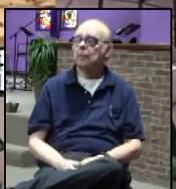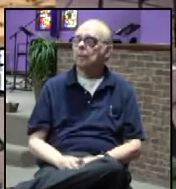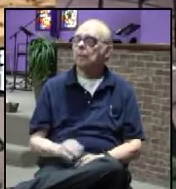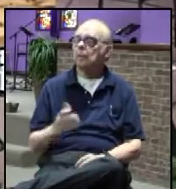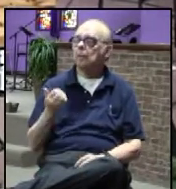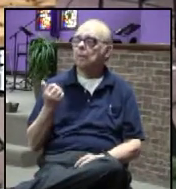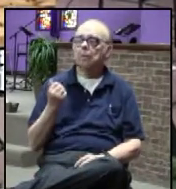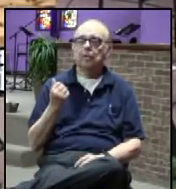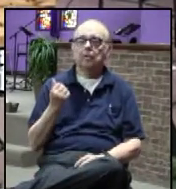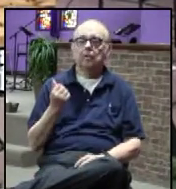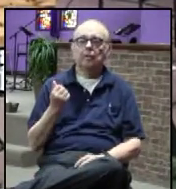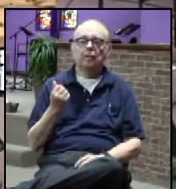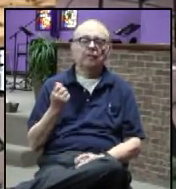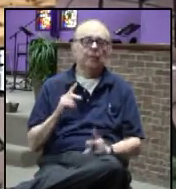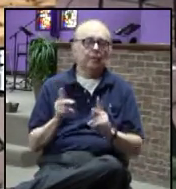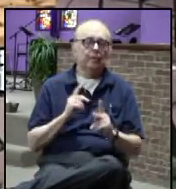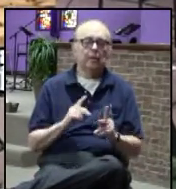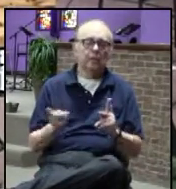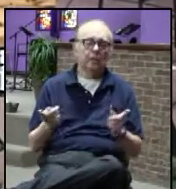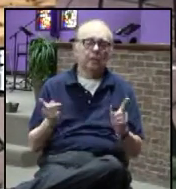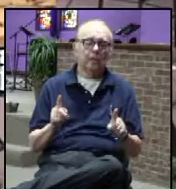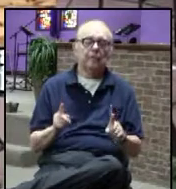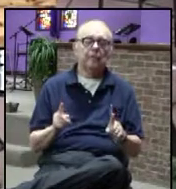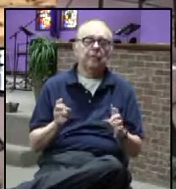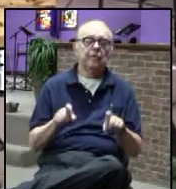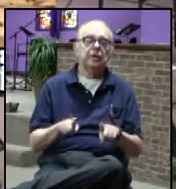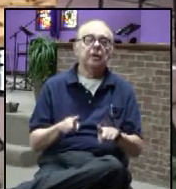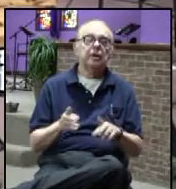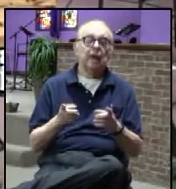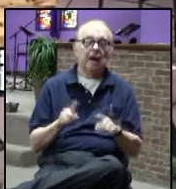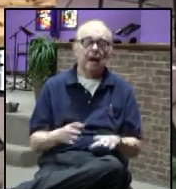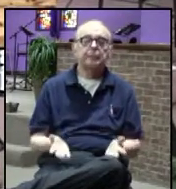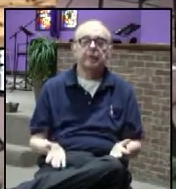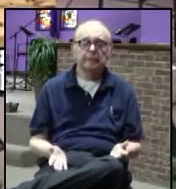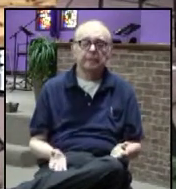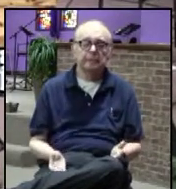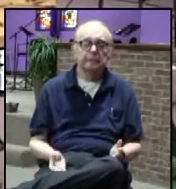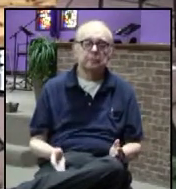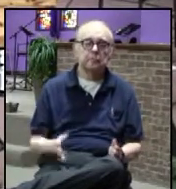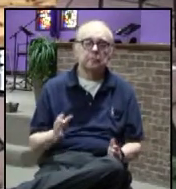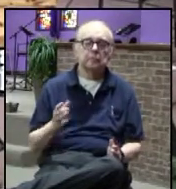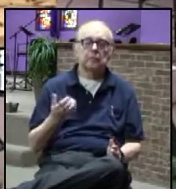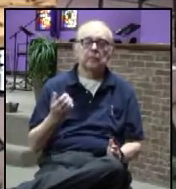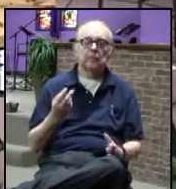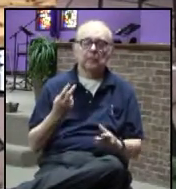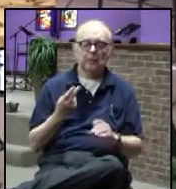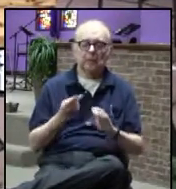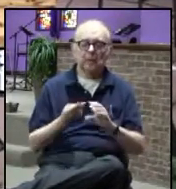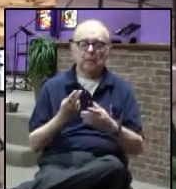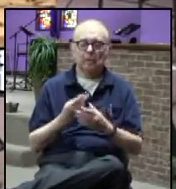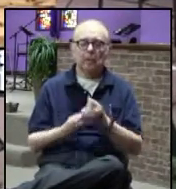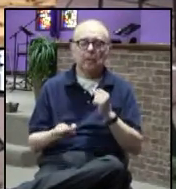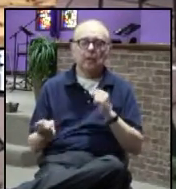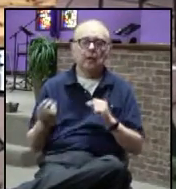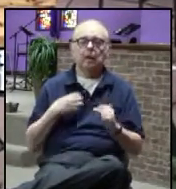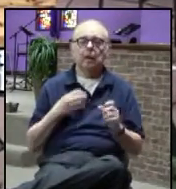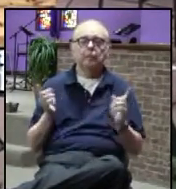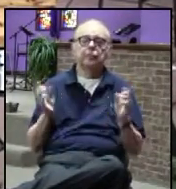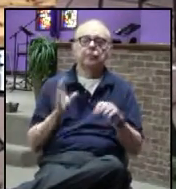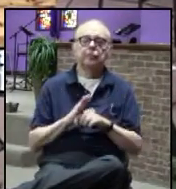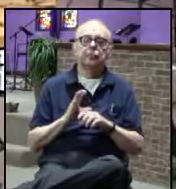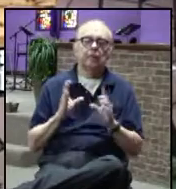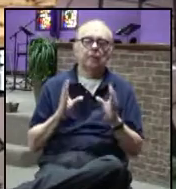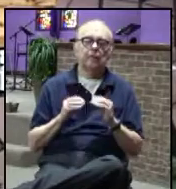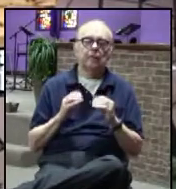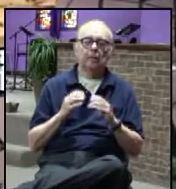A couple of y'all were here when this event happened. There was a couple that came to the church having a need.